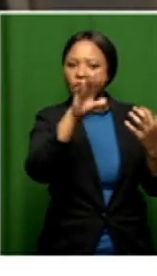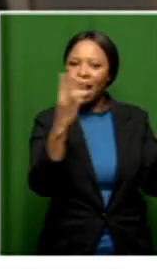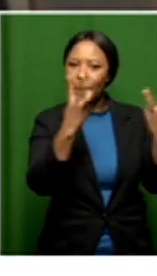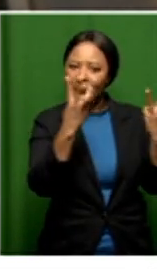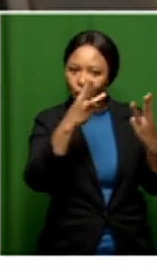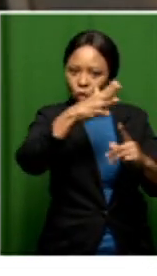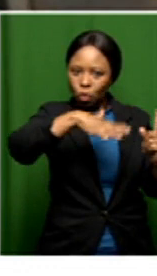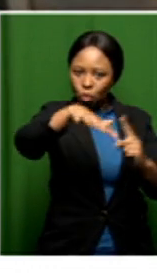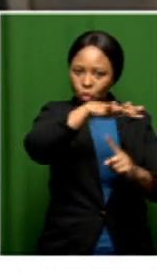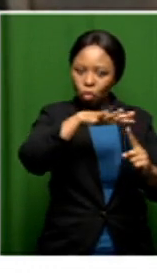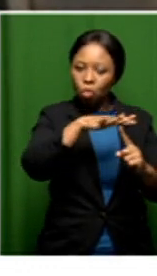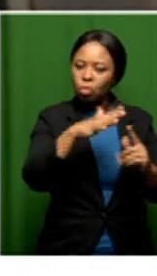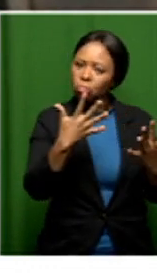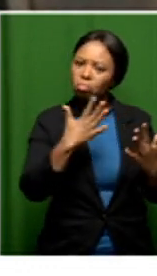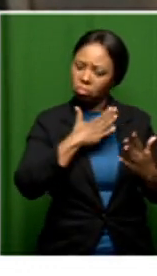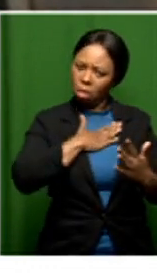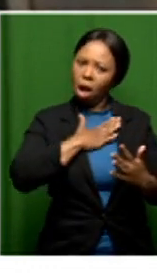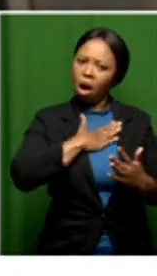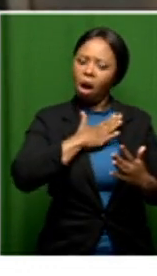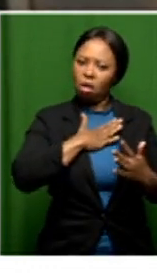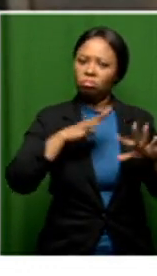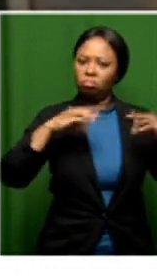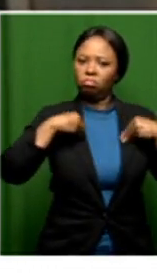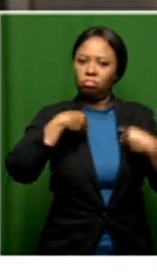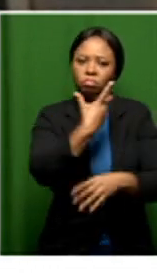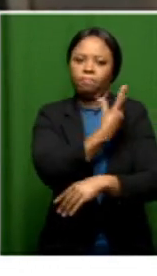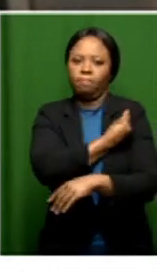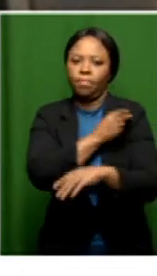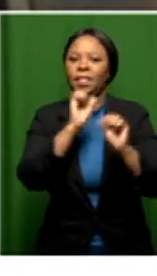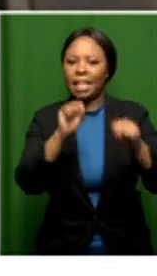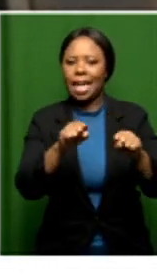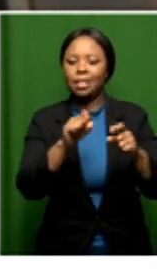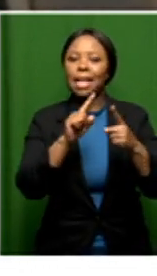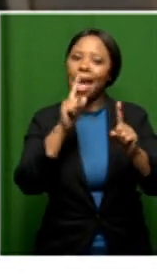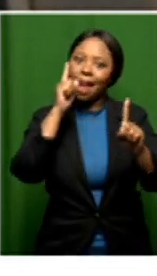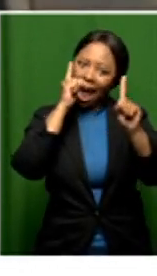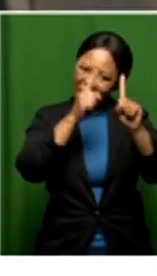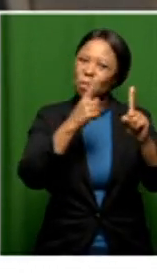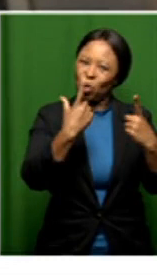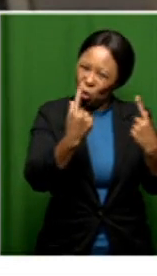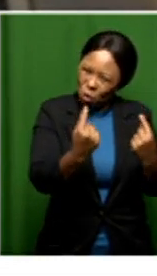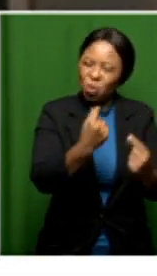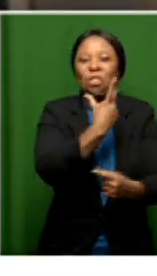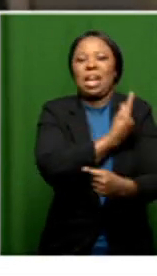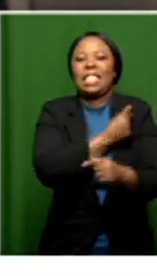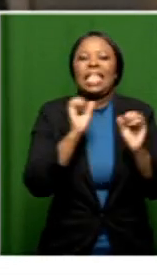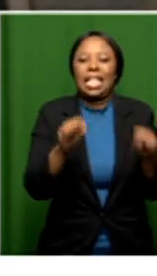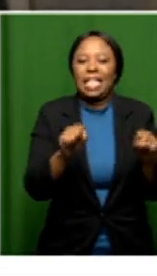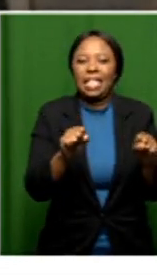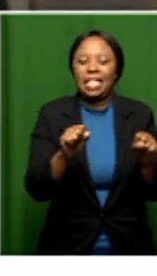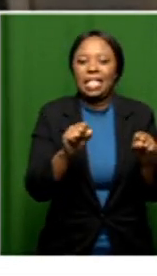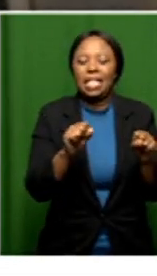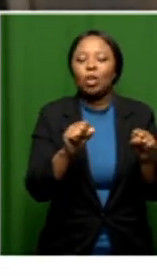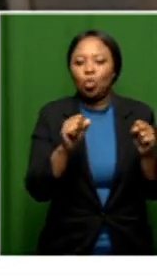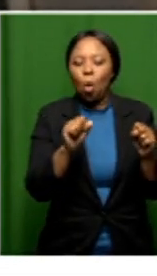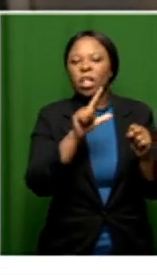population, is keen to get vaccinated and intends to get vaccinated. What we are seeing, though, and